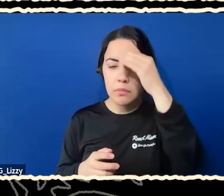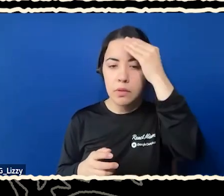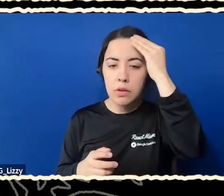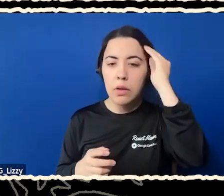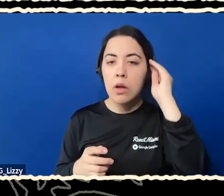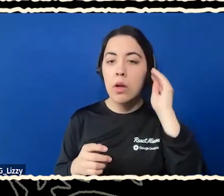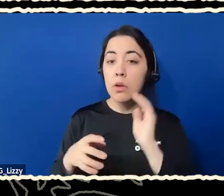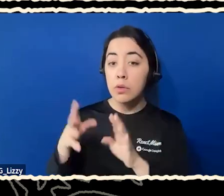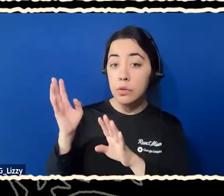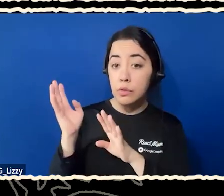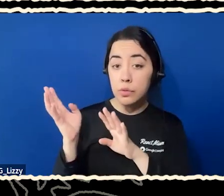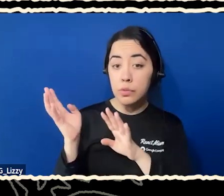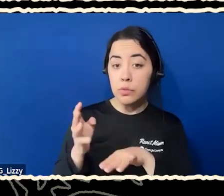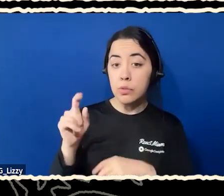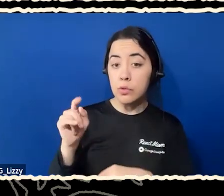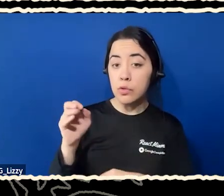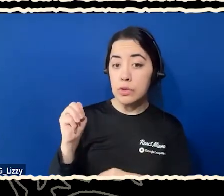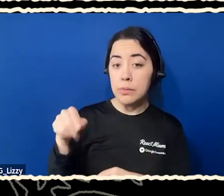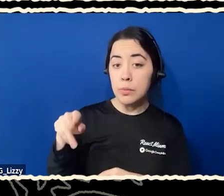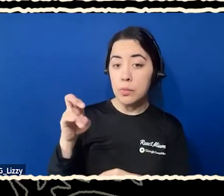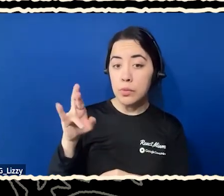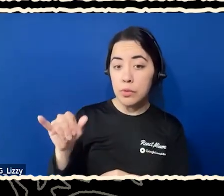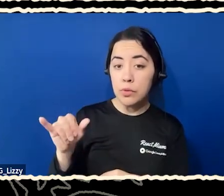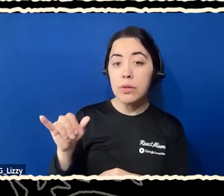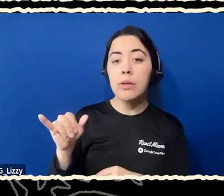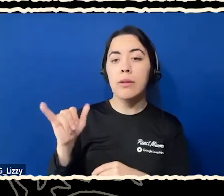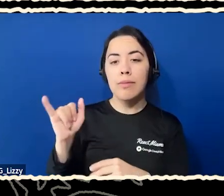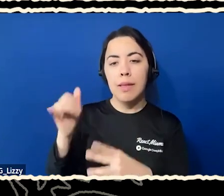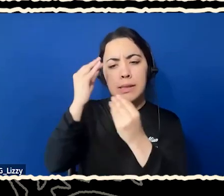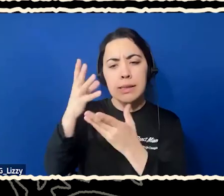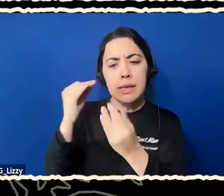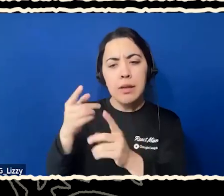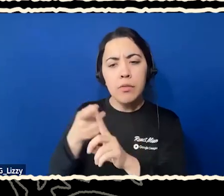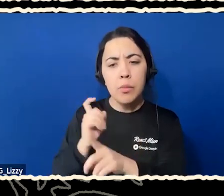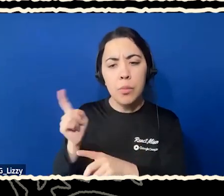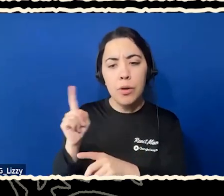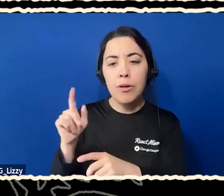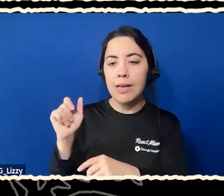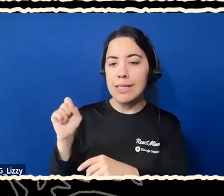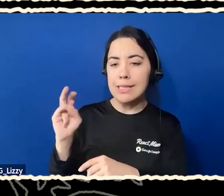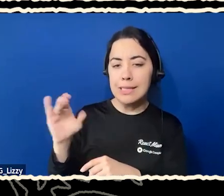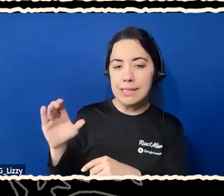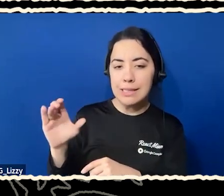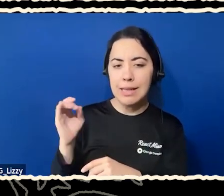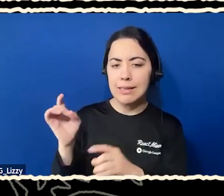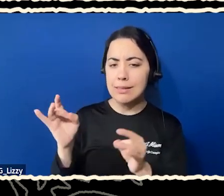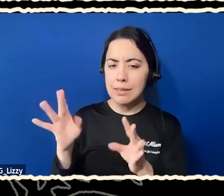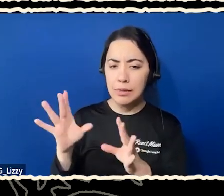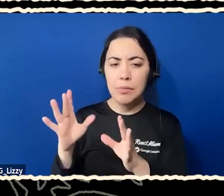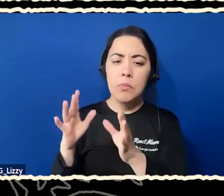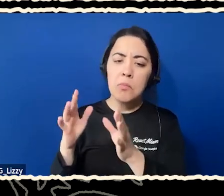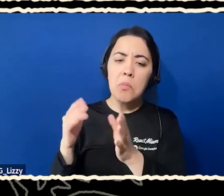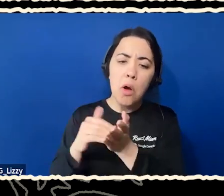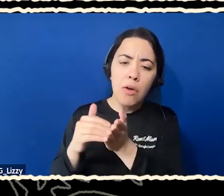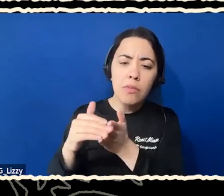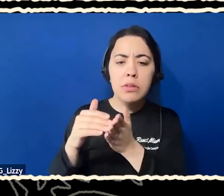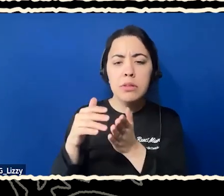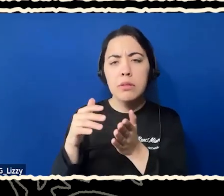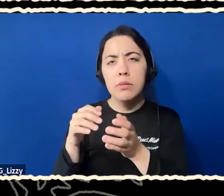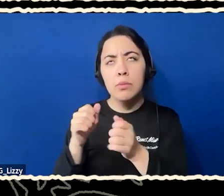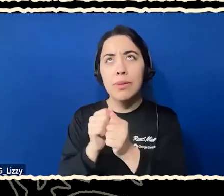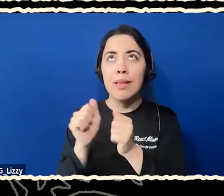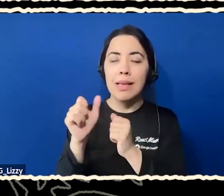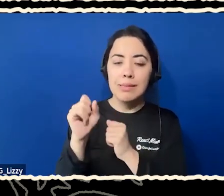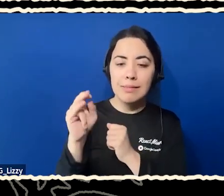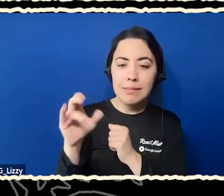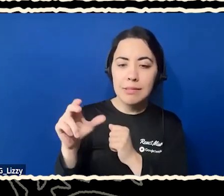iterable, often produced with an async generator using yield, those weird functions. So I just